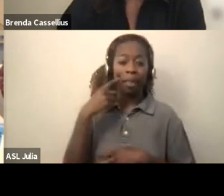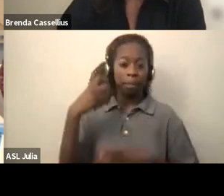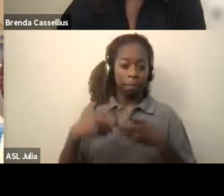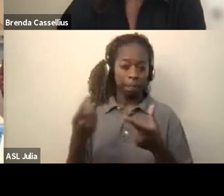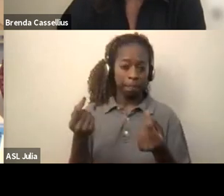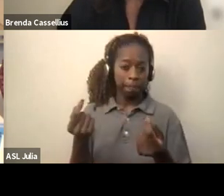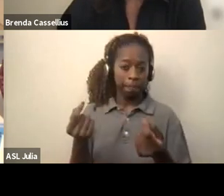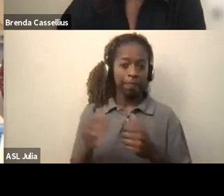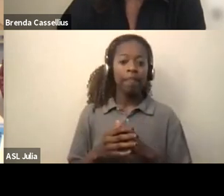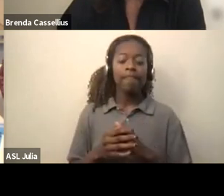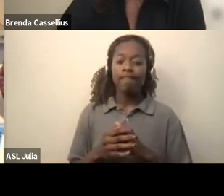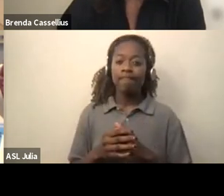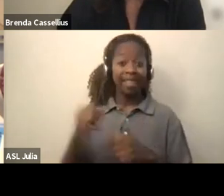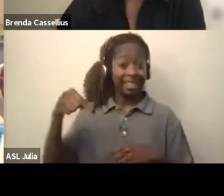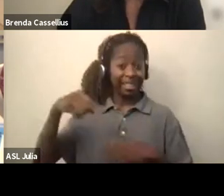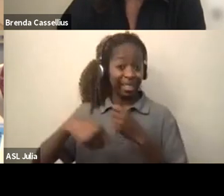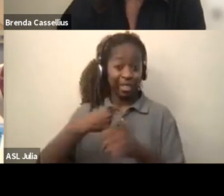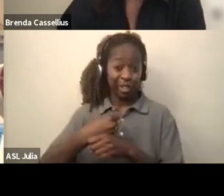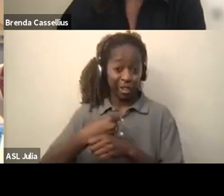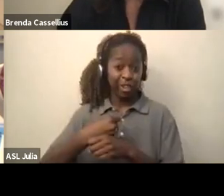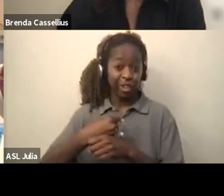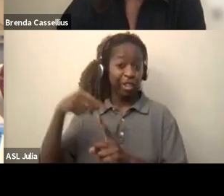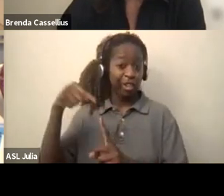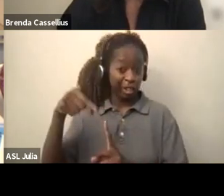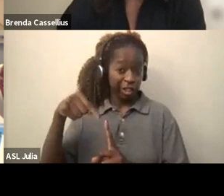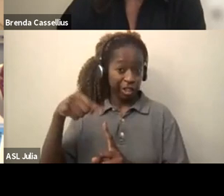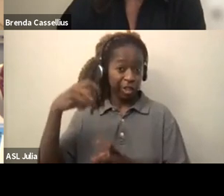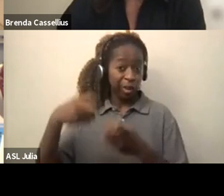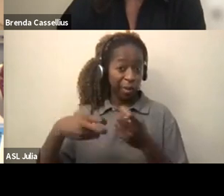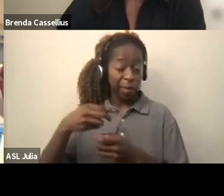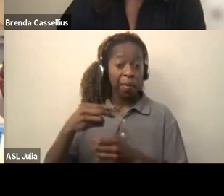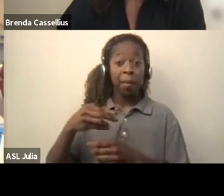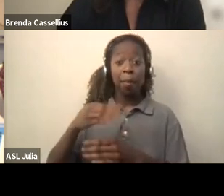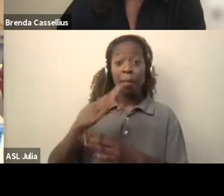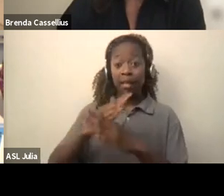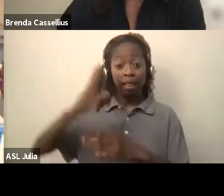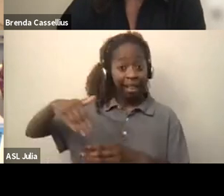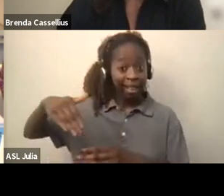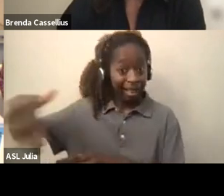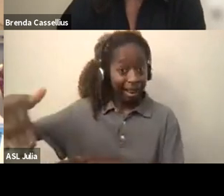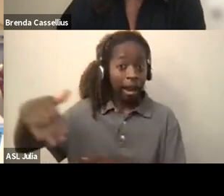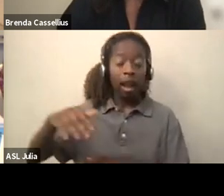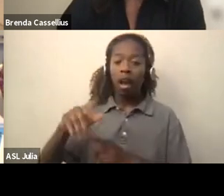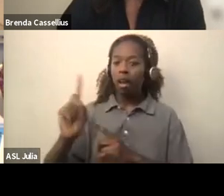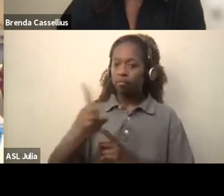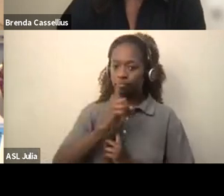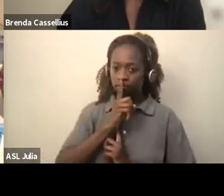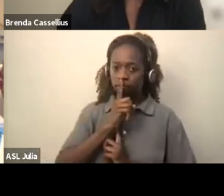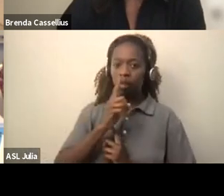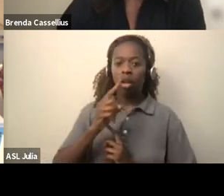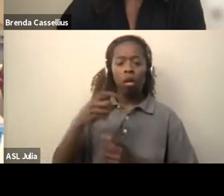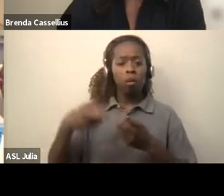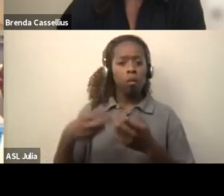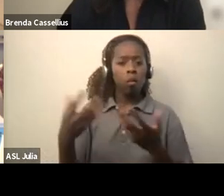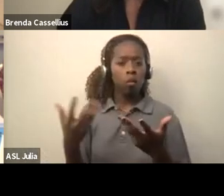is not this year is not the issue of buses then being late and how do we get there but it is